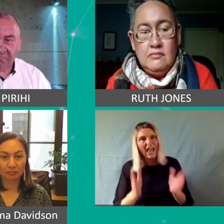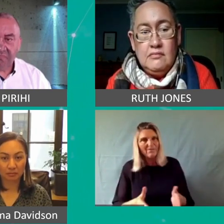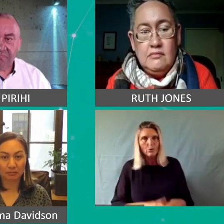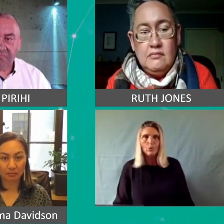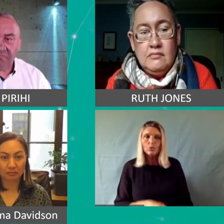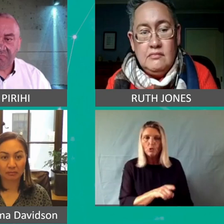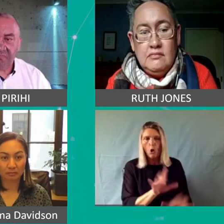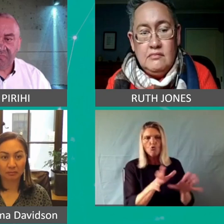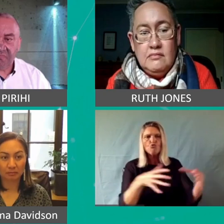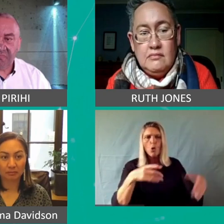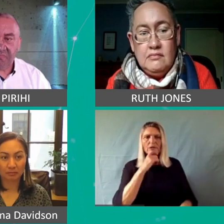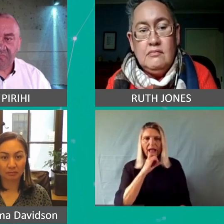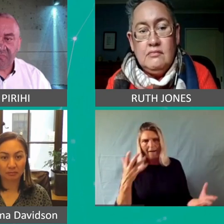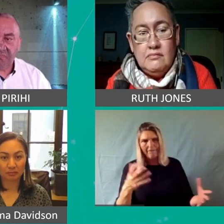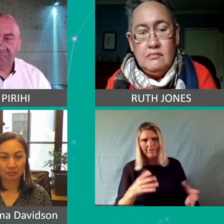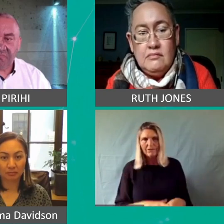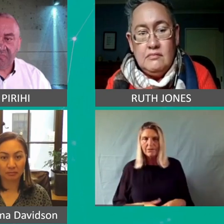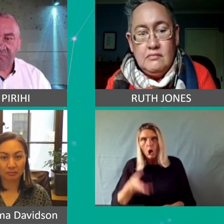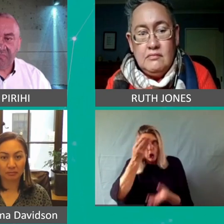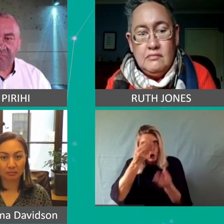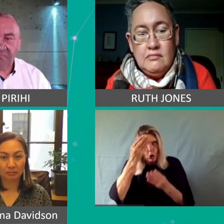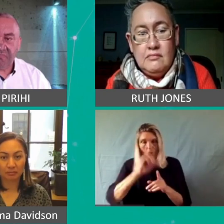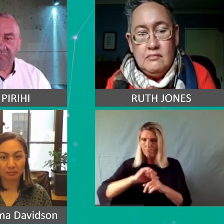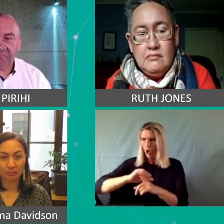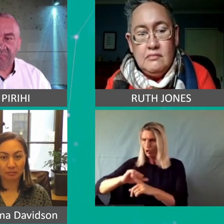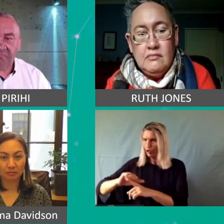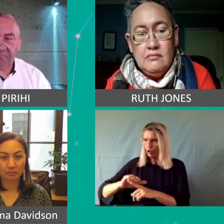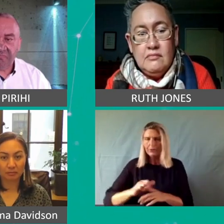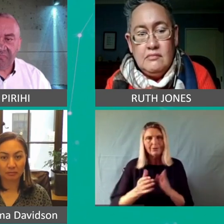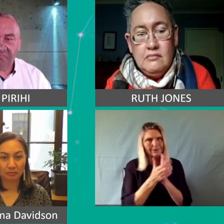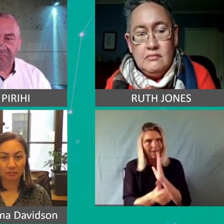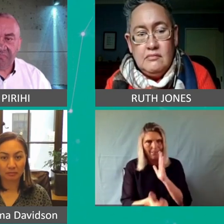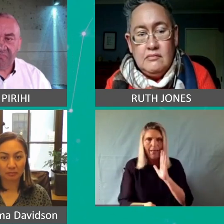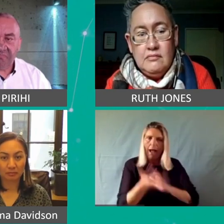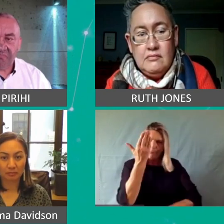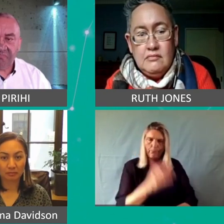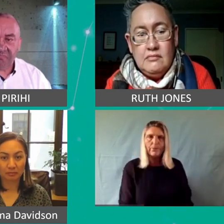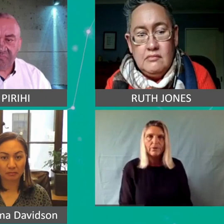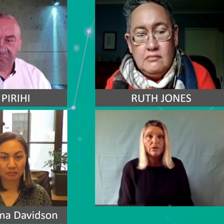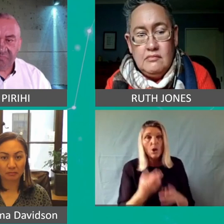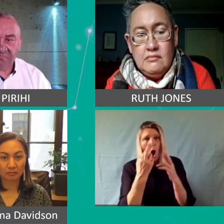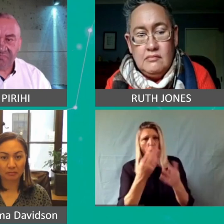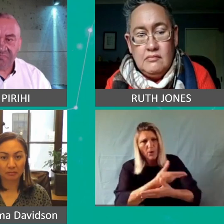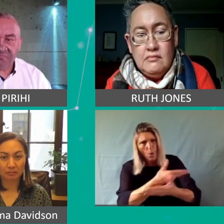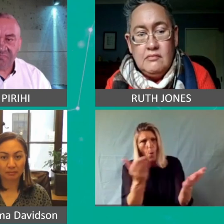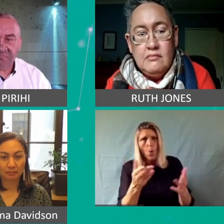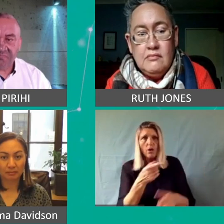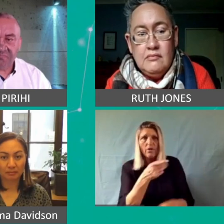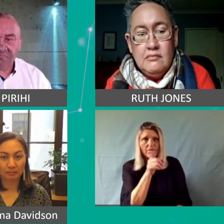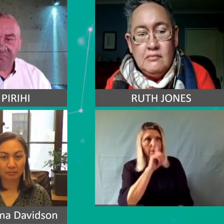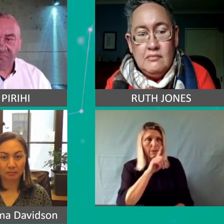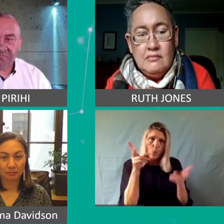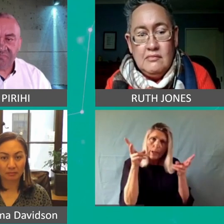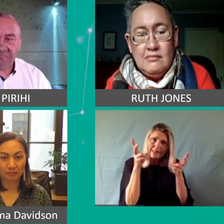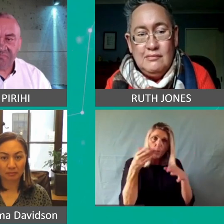that that's a significant change. And I would hope that everyone who's listening will work with